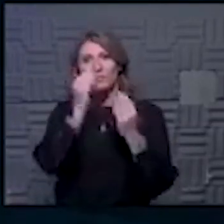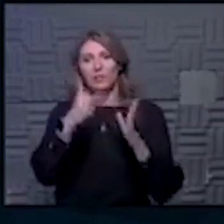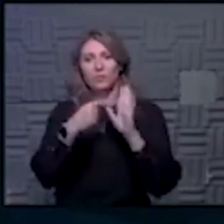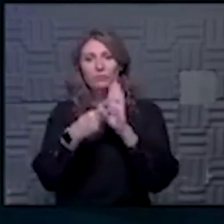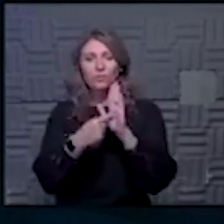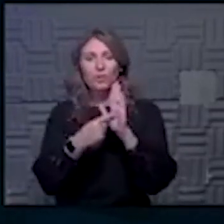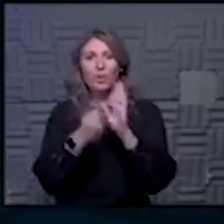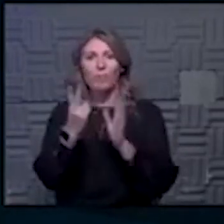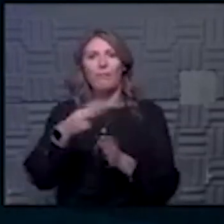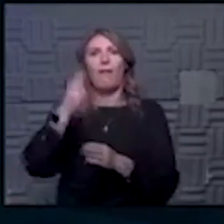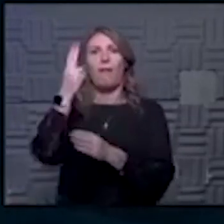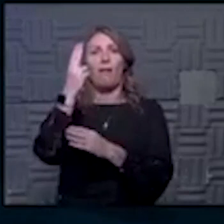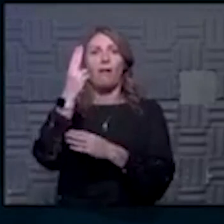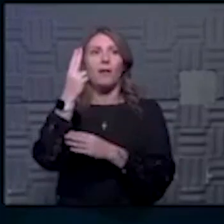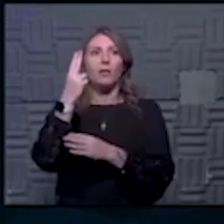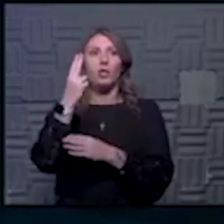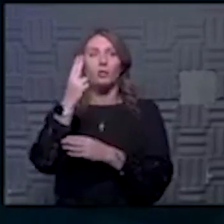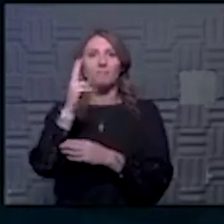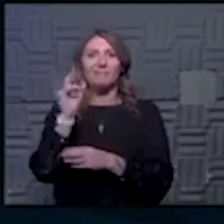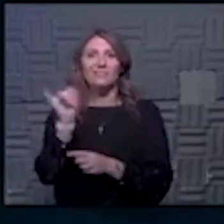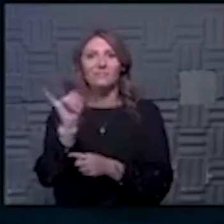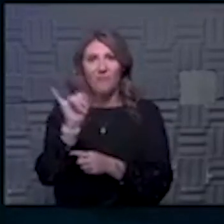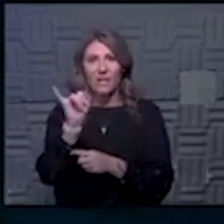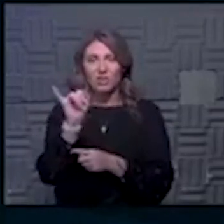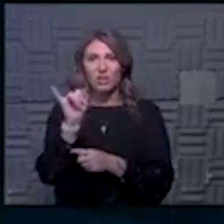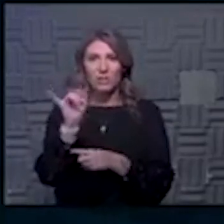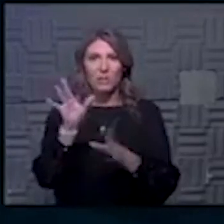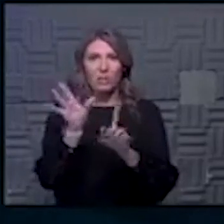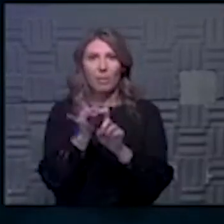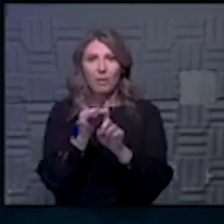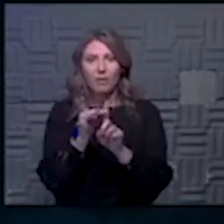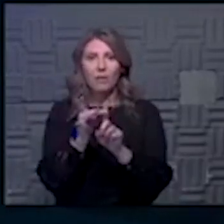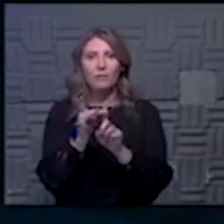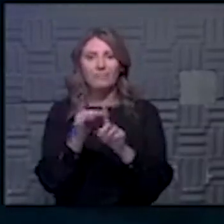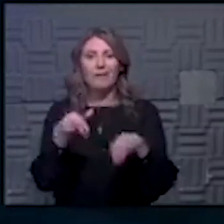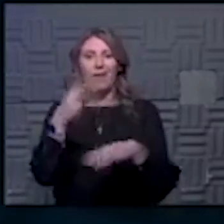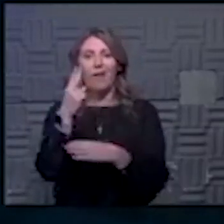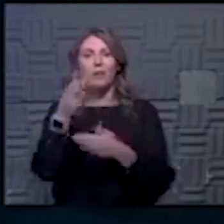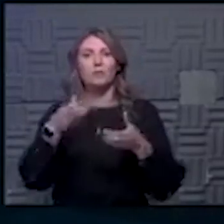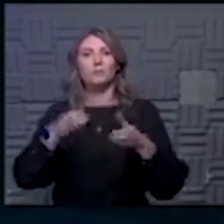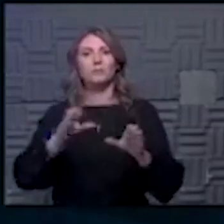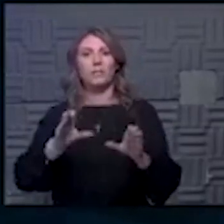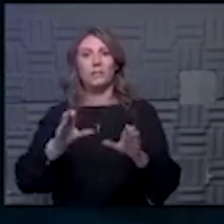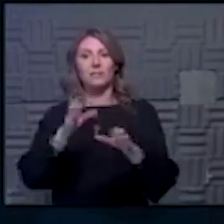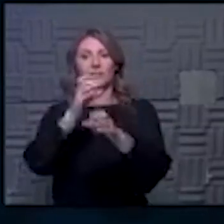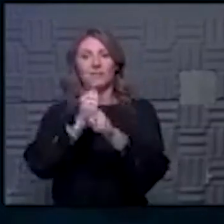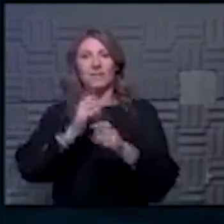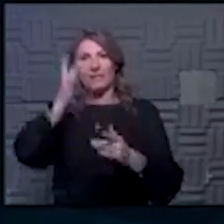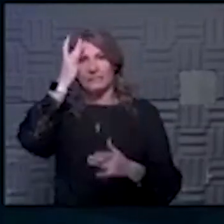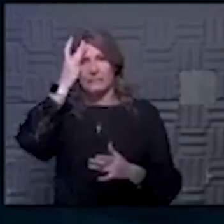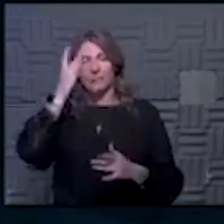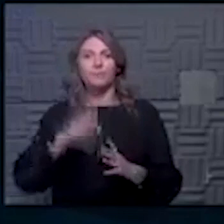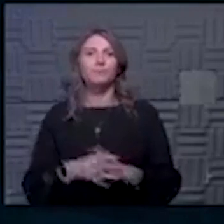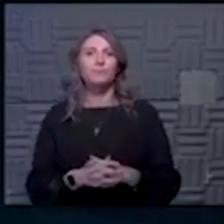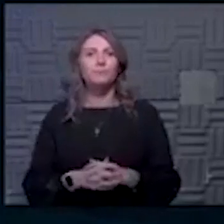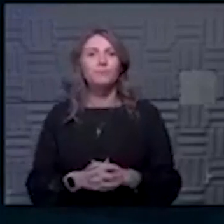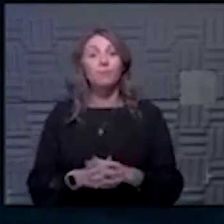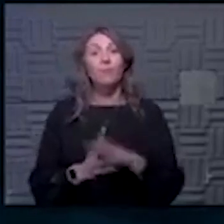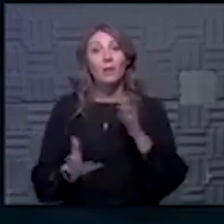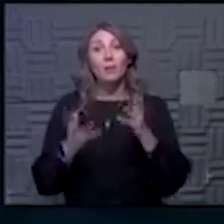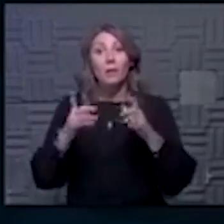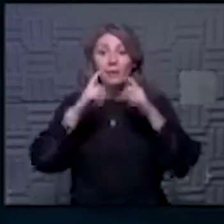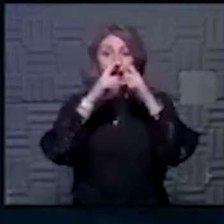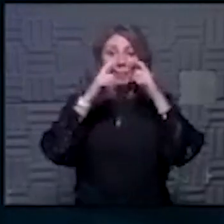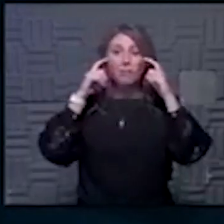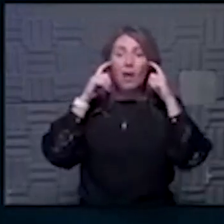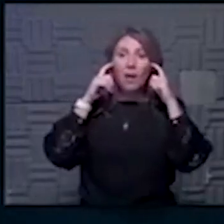higher the infective dose, higher the chances of getting ill, and maybe the mask might